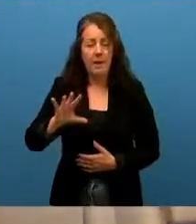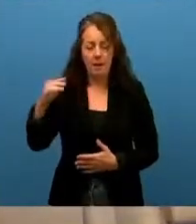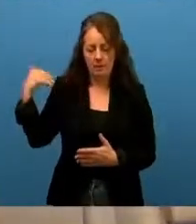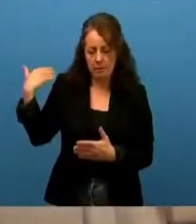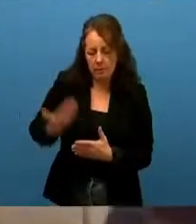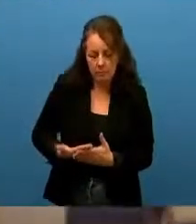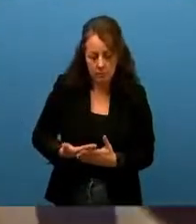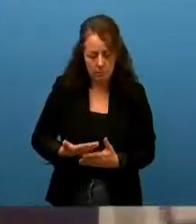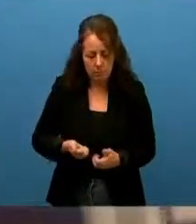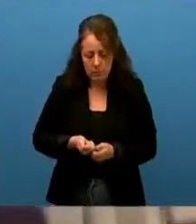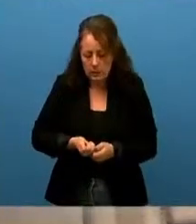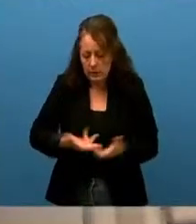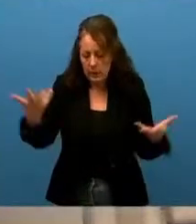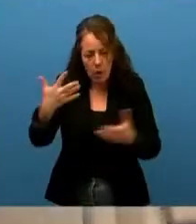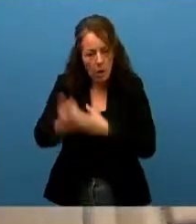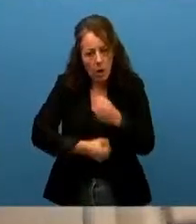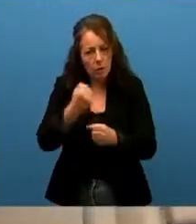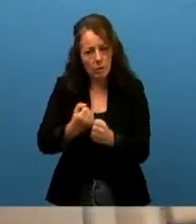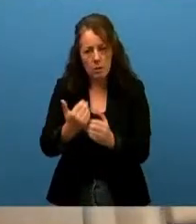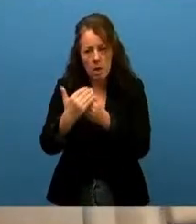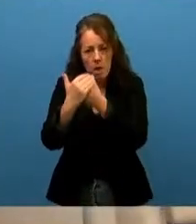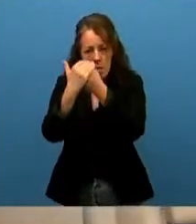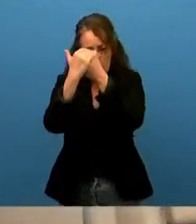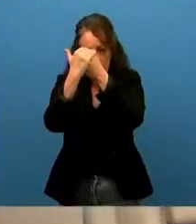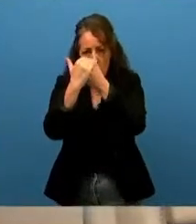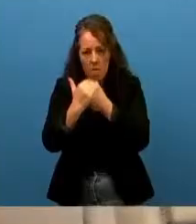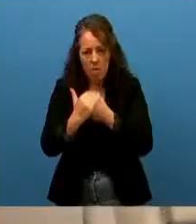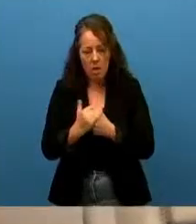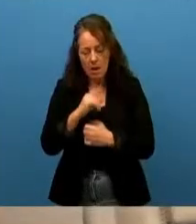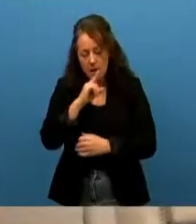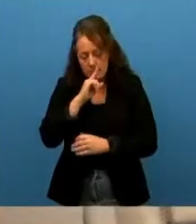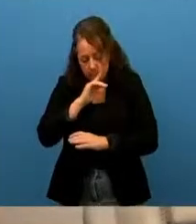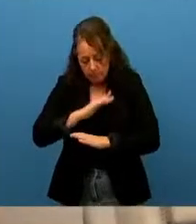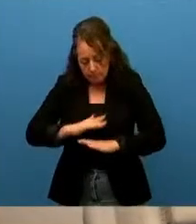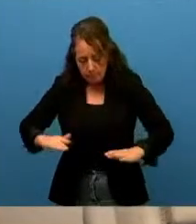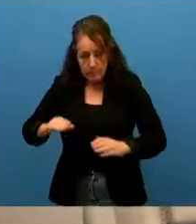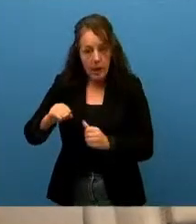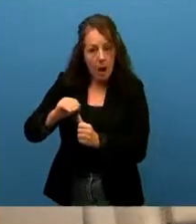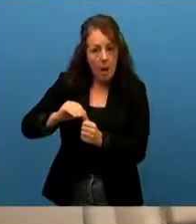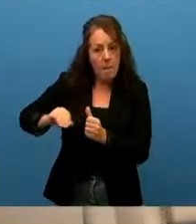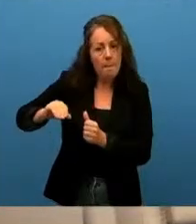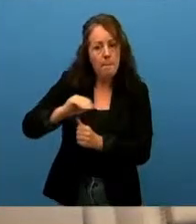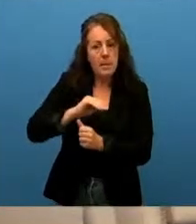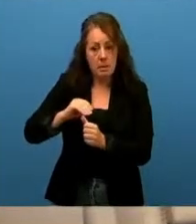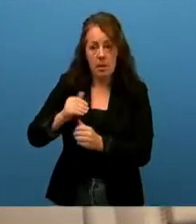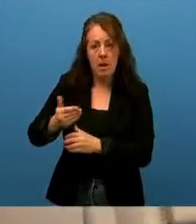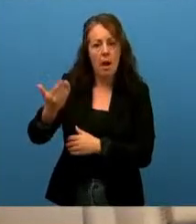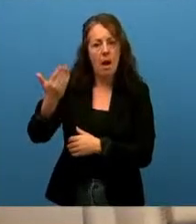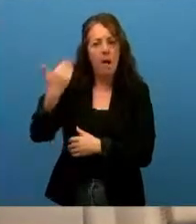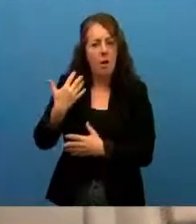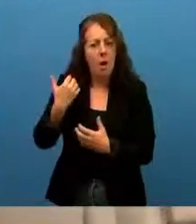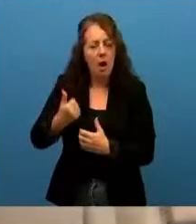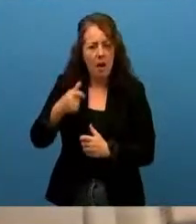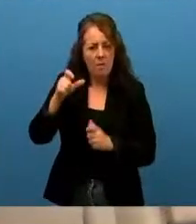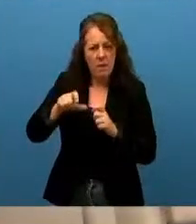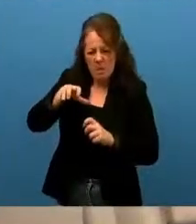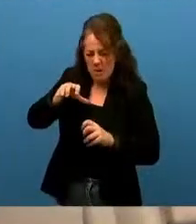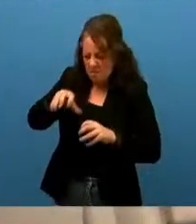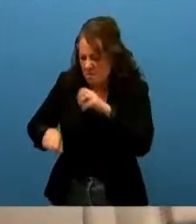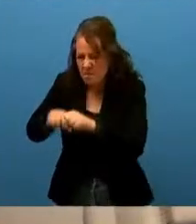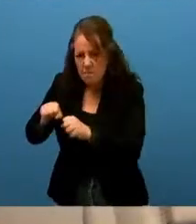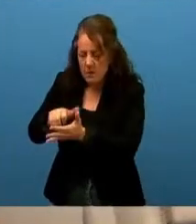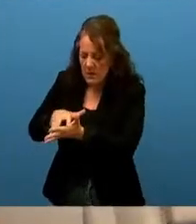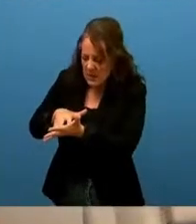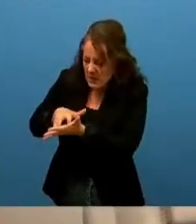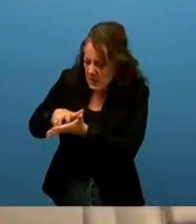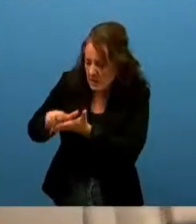after decades of submission and silence, the Armenians of Western Armenia, saved